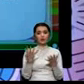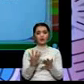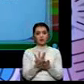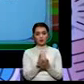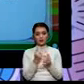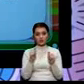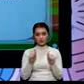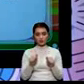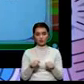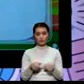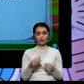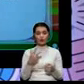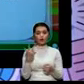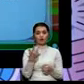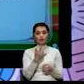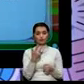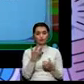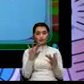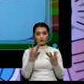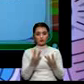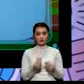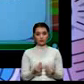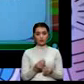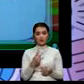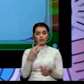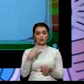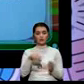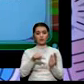mumkin. Demak, 3-chi kunda